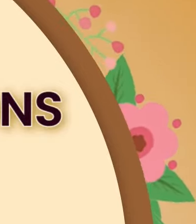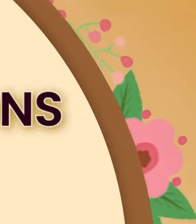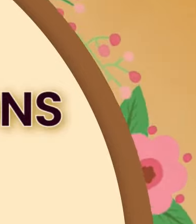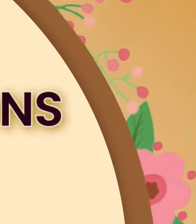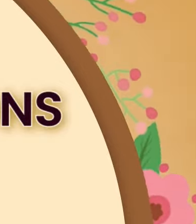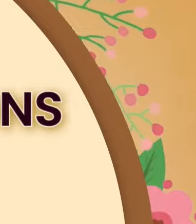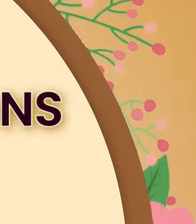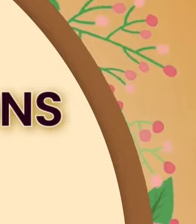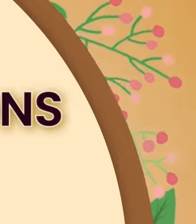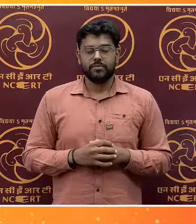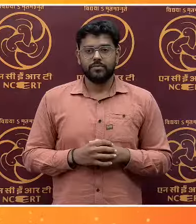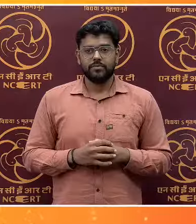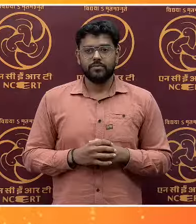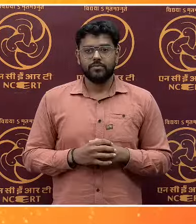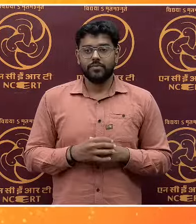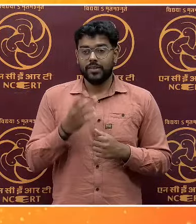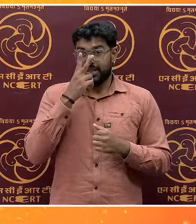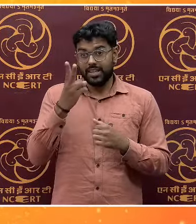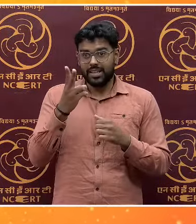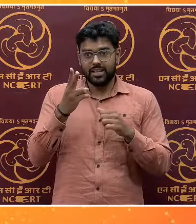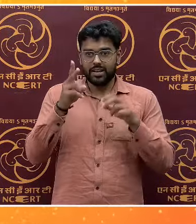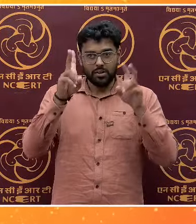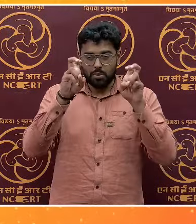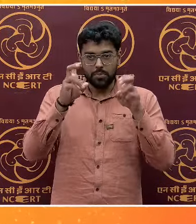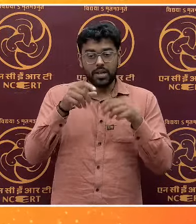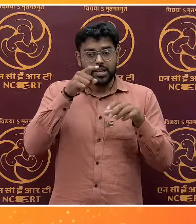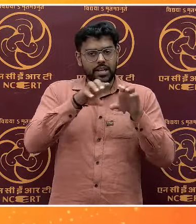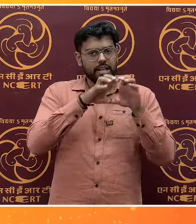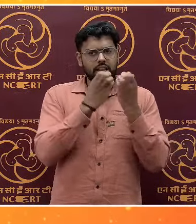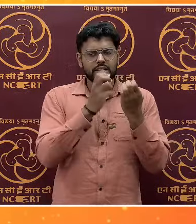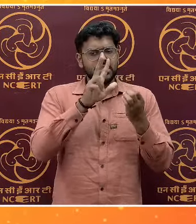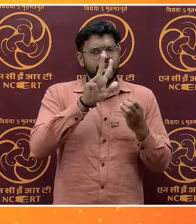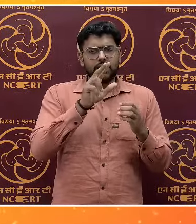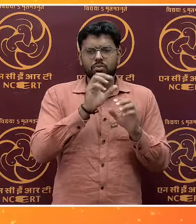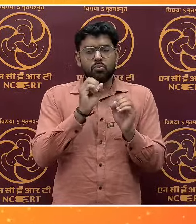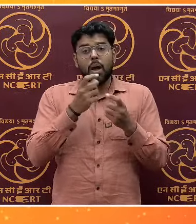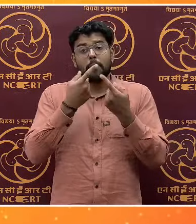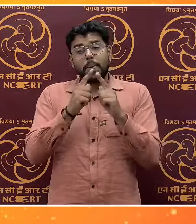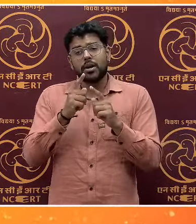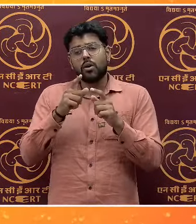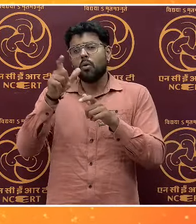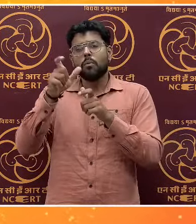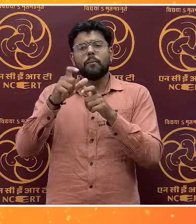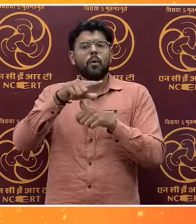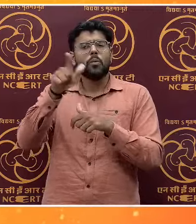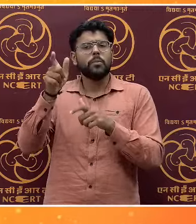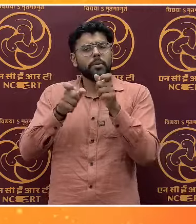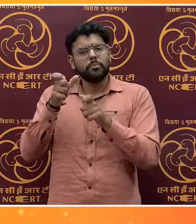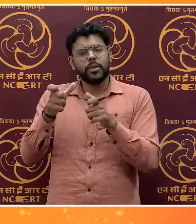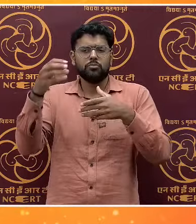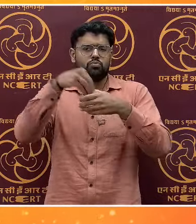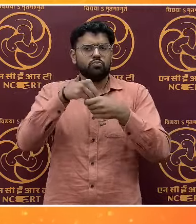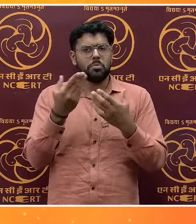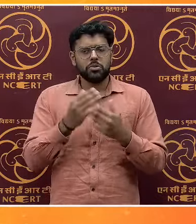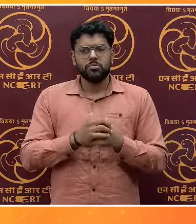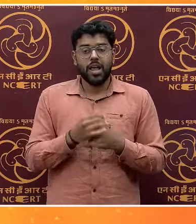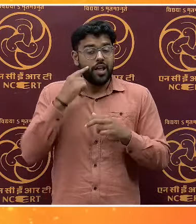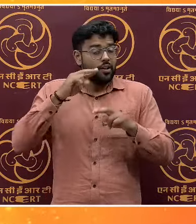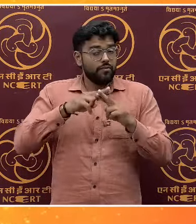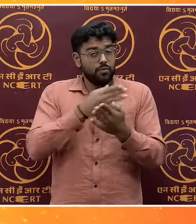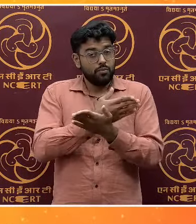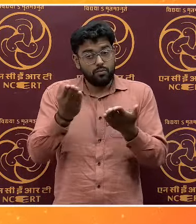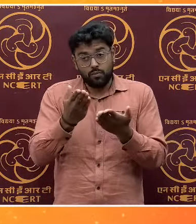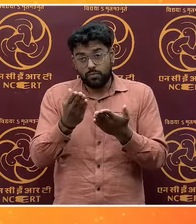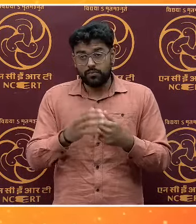for the student of class 8 of English, but for everybody out there, including us. And if you wish to